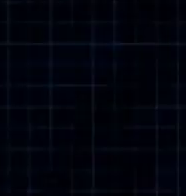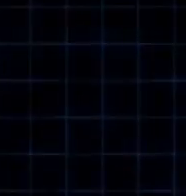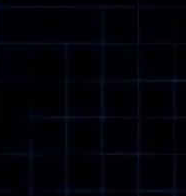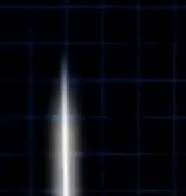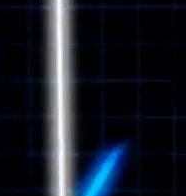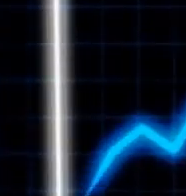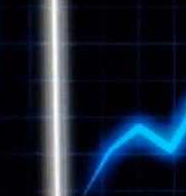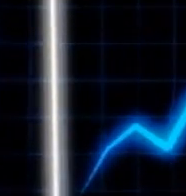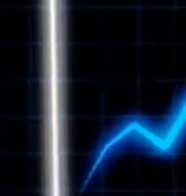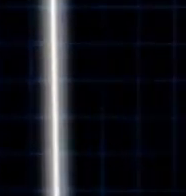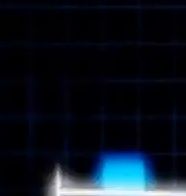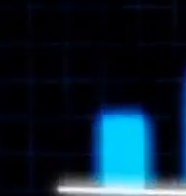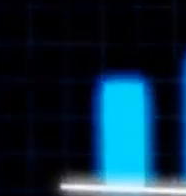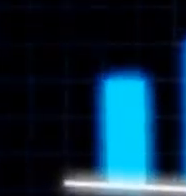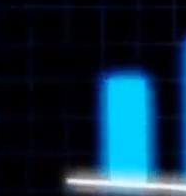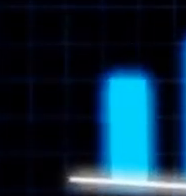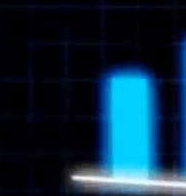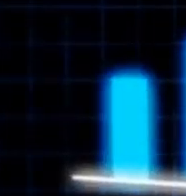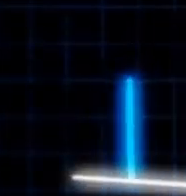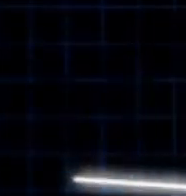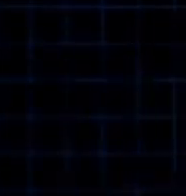ibit.